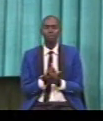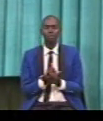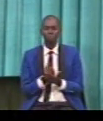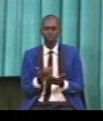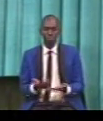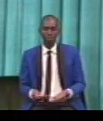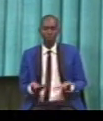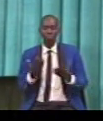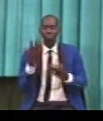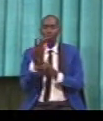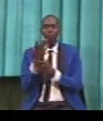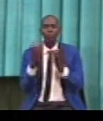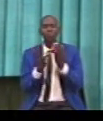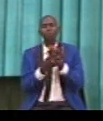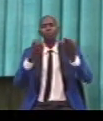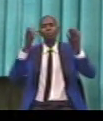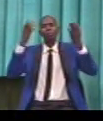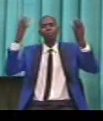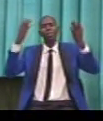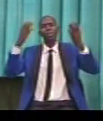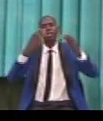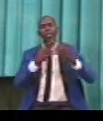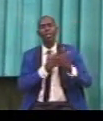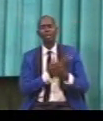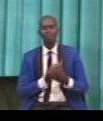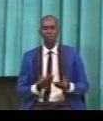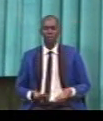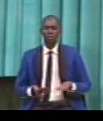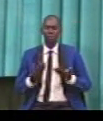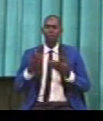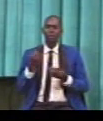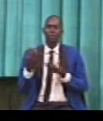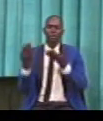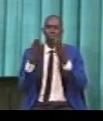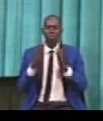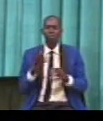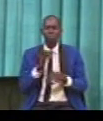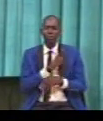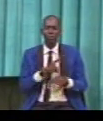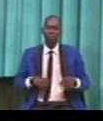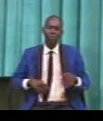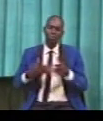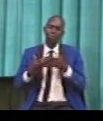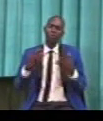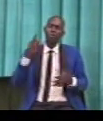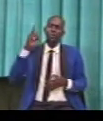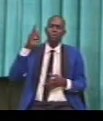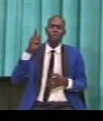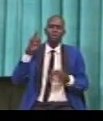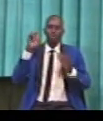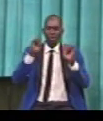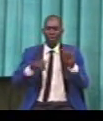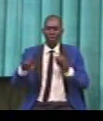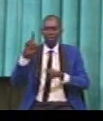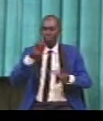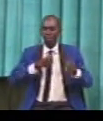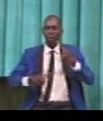Lift up your two hands to heaven and lift up the servant of the Lord before the Lord. One word. Can I hear you shout?